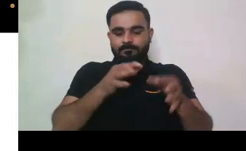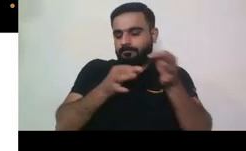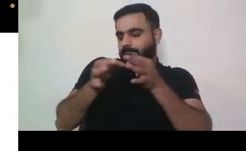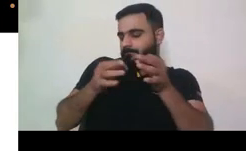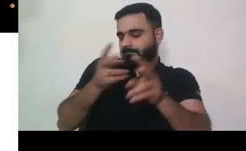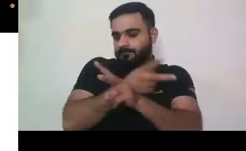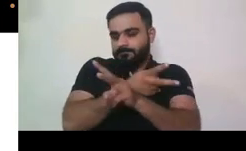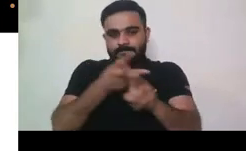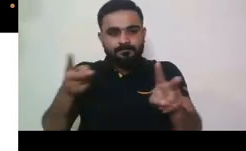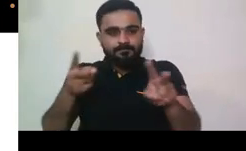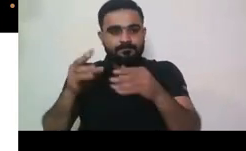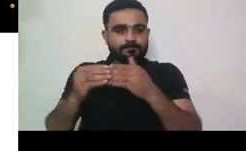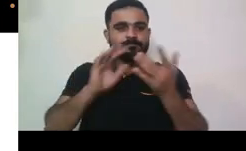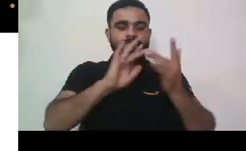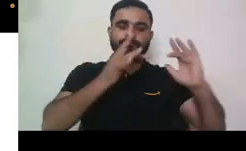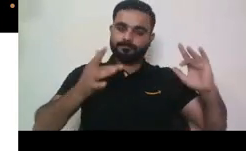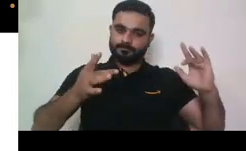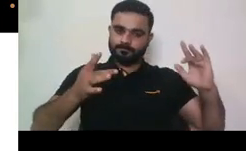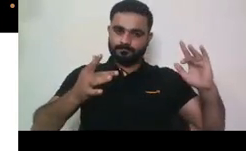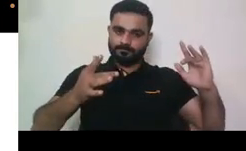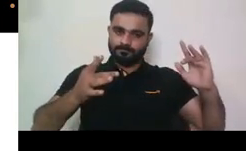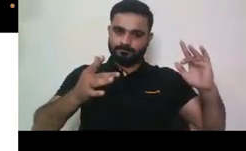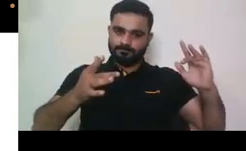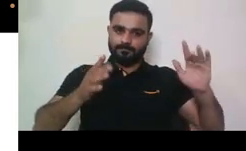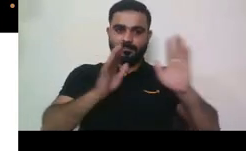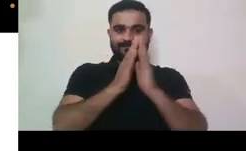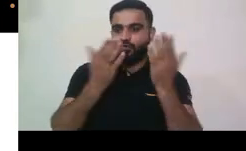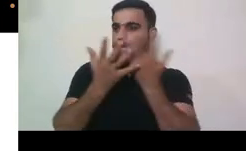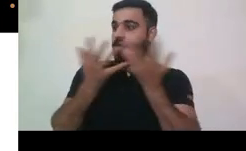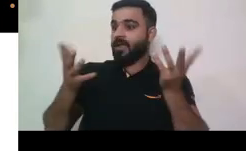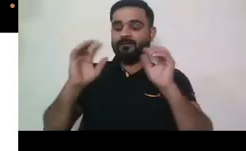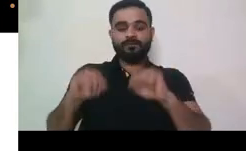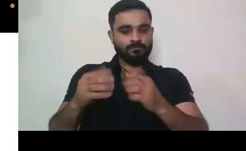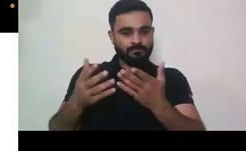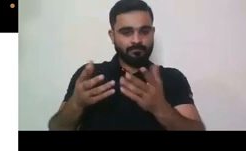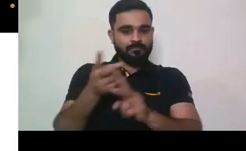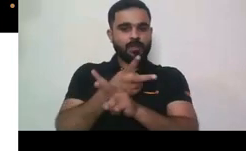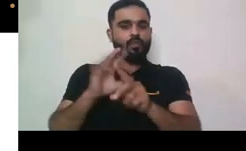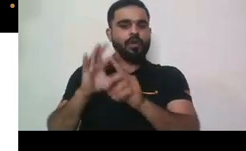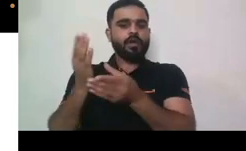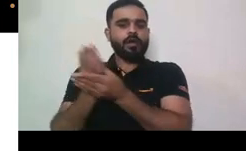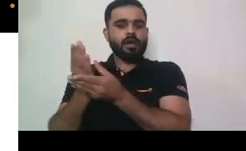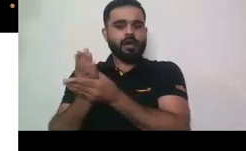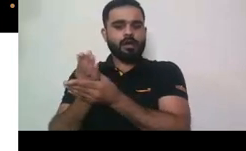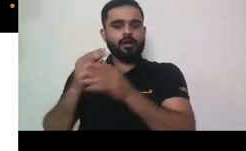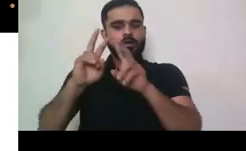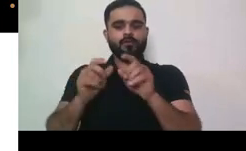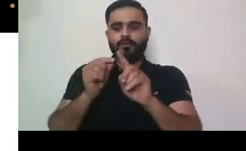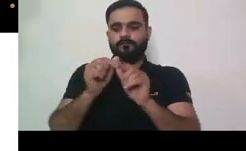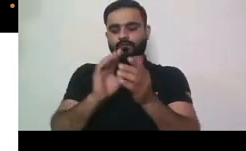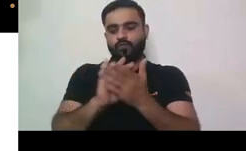various resources through online, the books available, various documentations regarding phonics